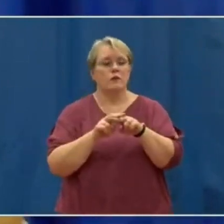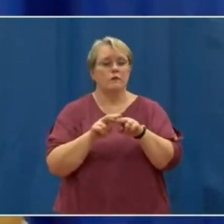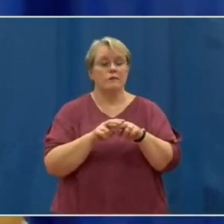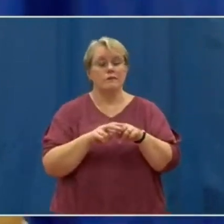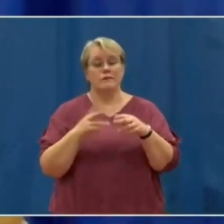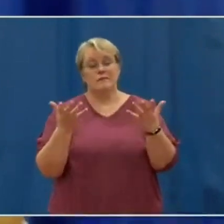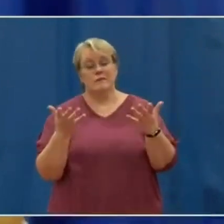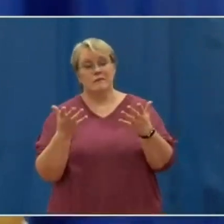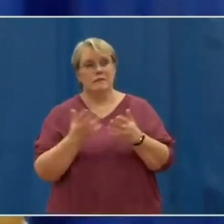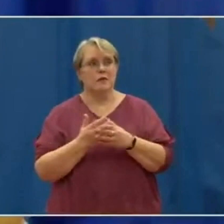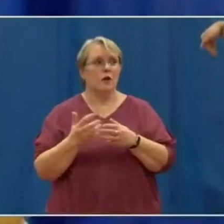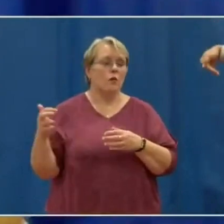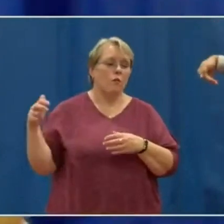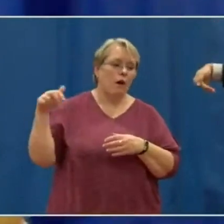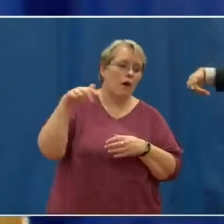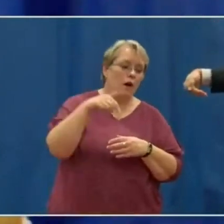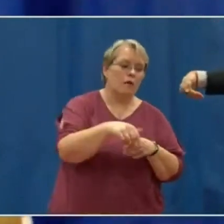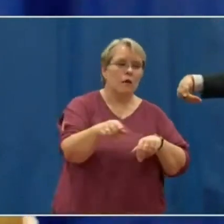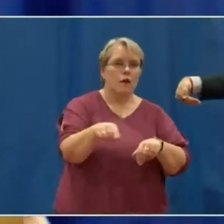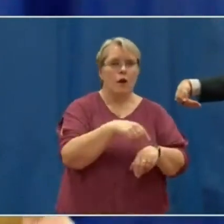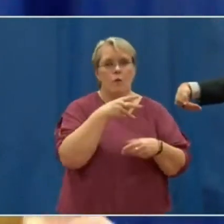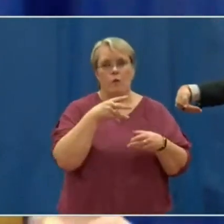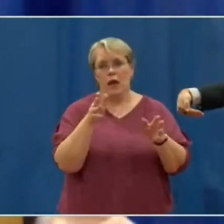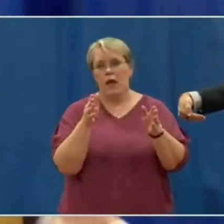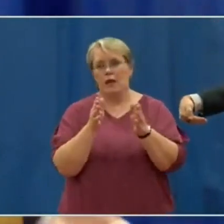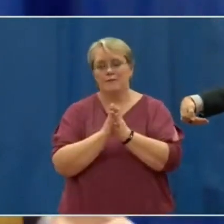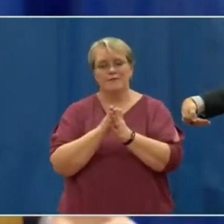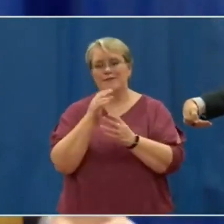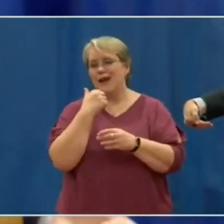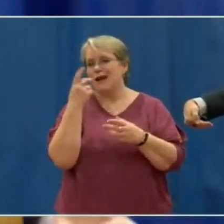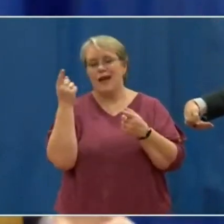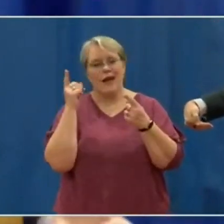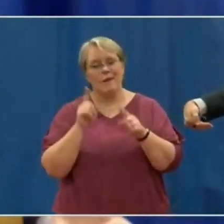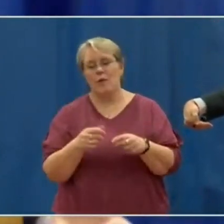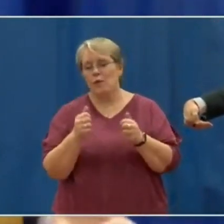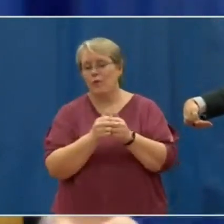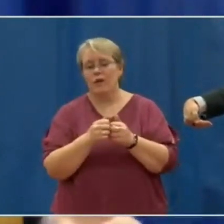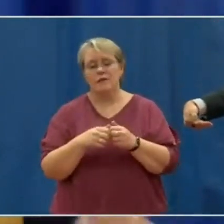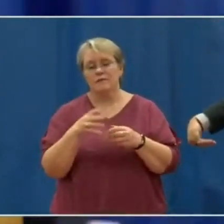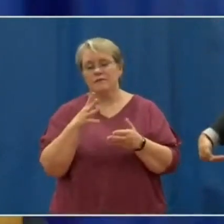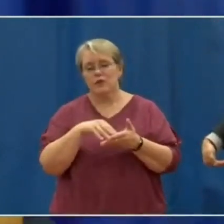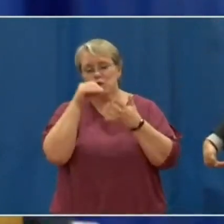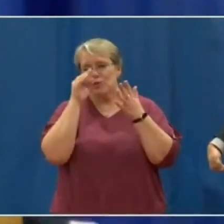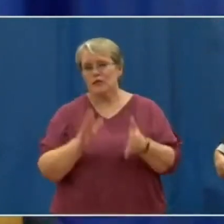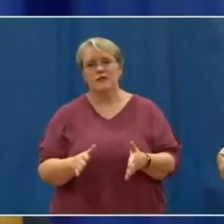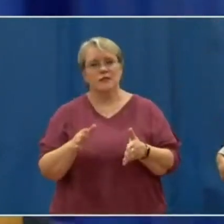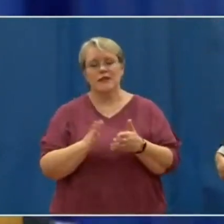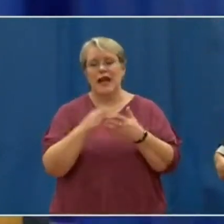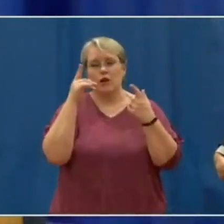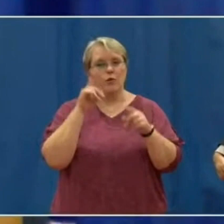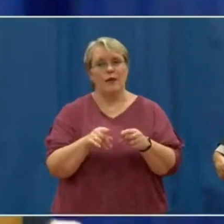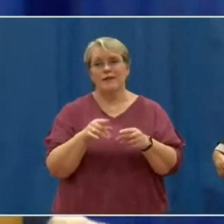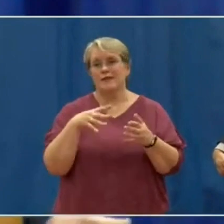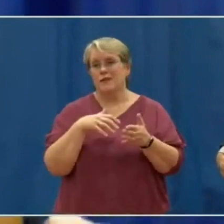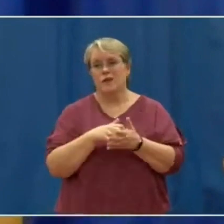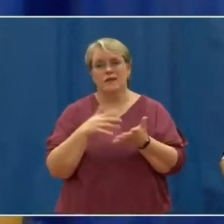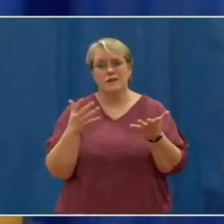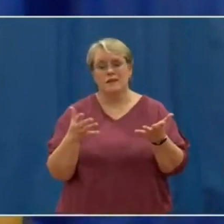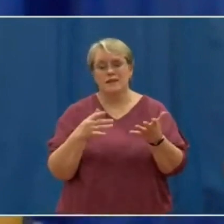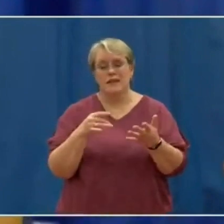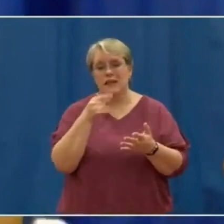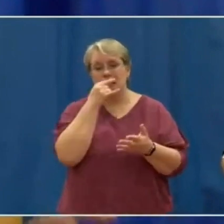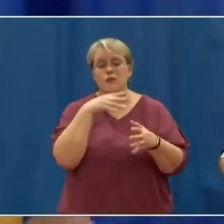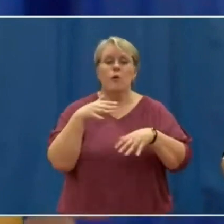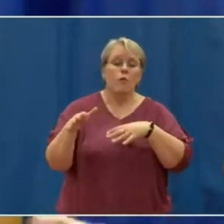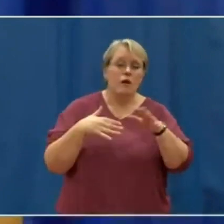unless they walk the long way, and I realize that's probably not going to happen with kids. I agree. That's the weakness. That kids